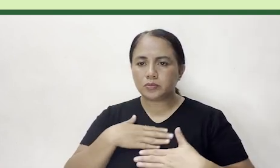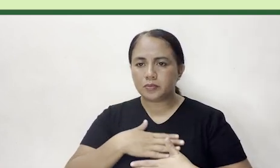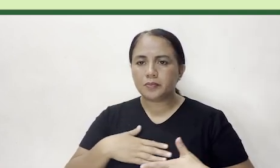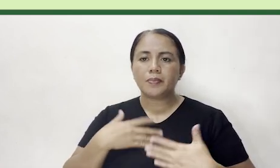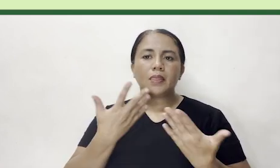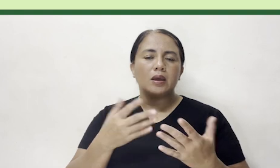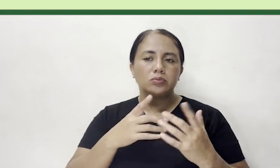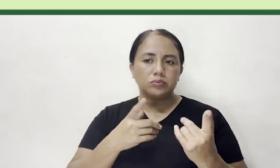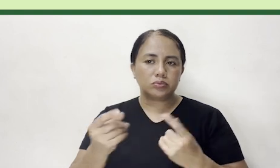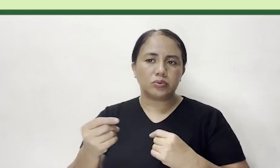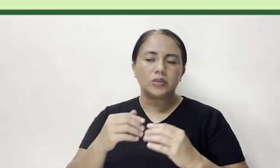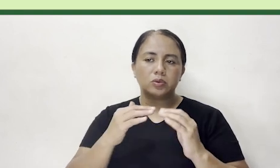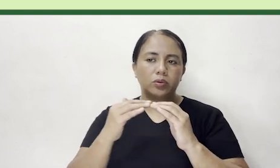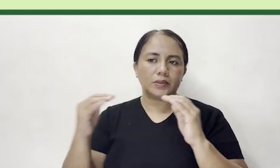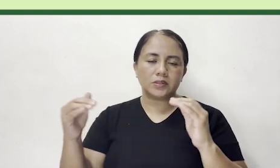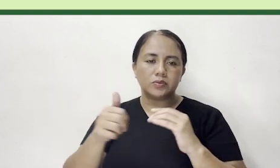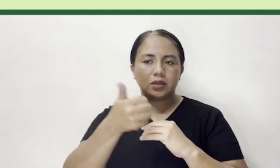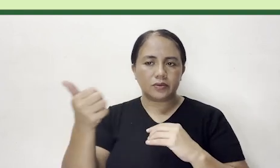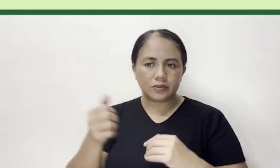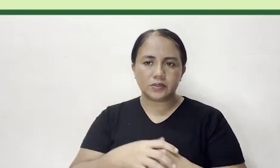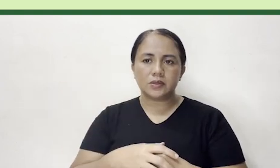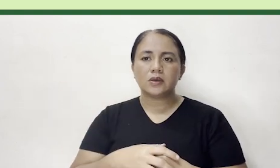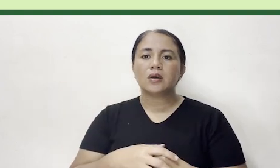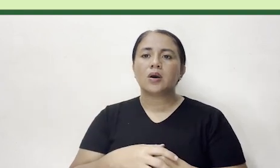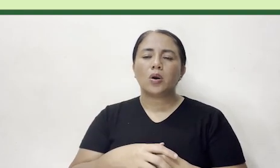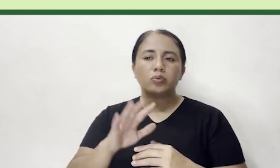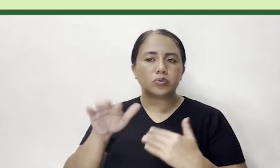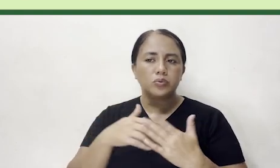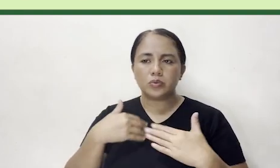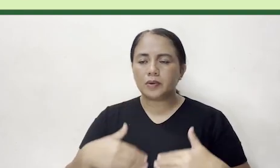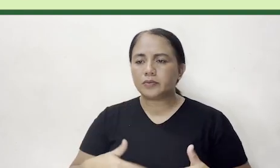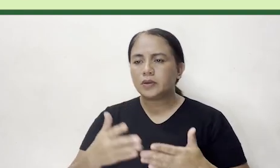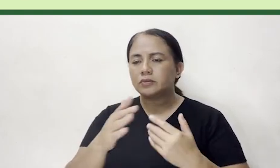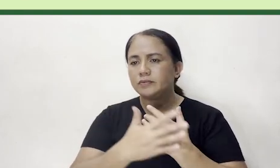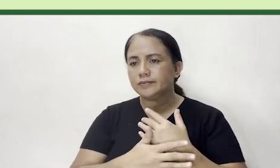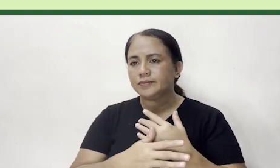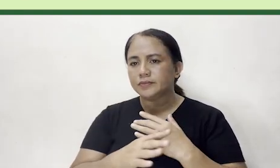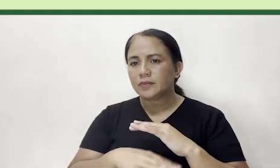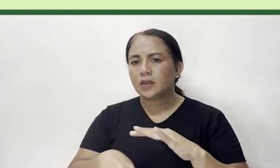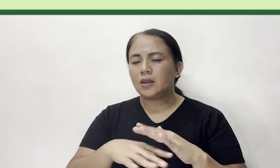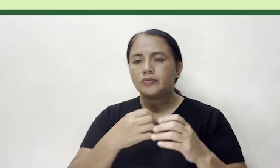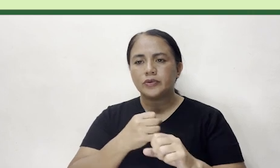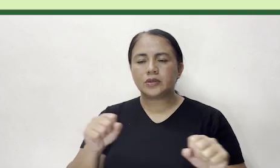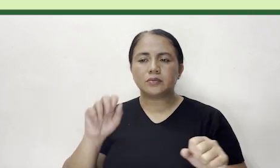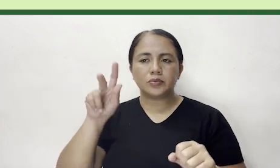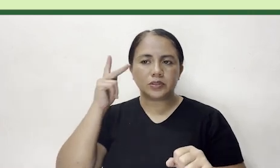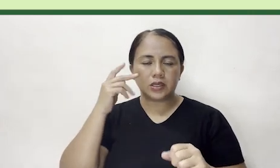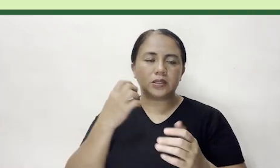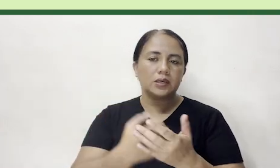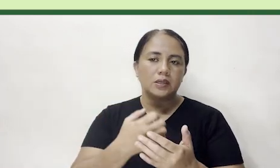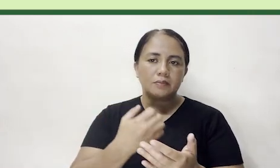recognition, enjoyment, or exercise on an equal basis with others of all human rights and fundamental freedoms